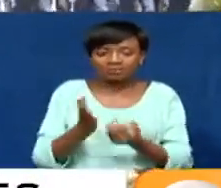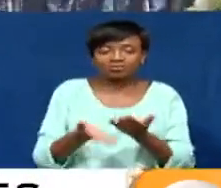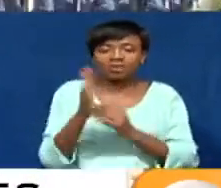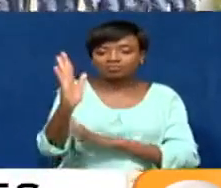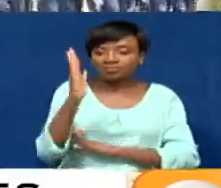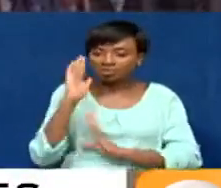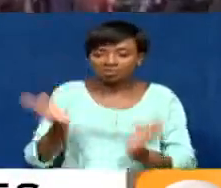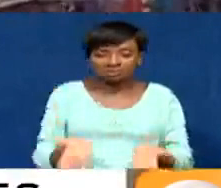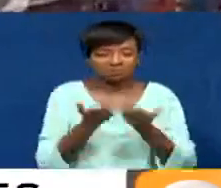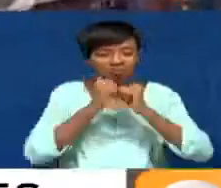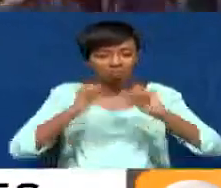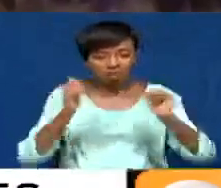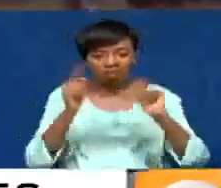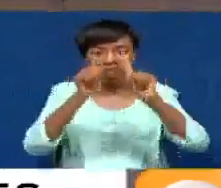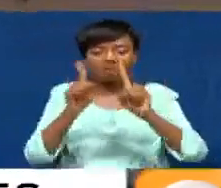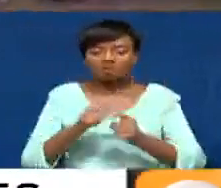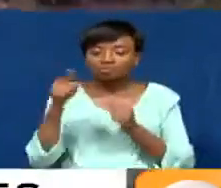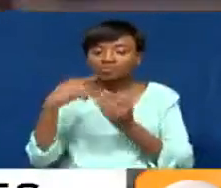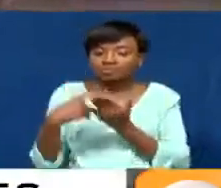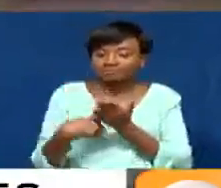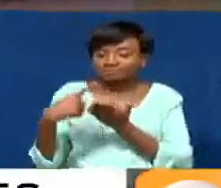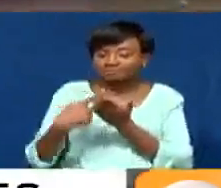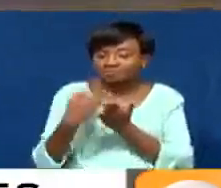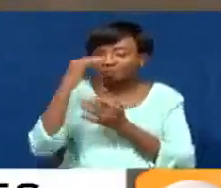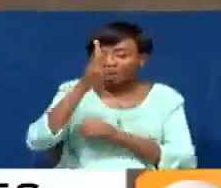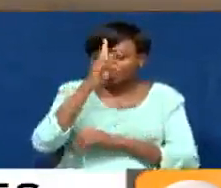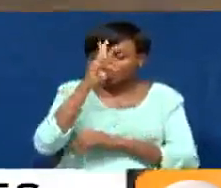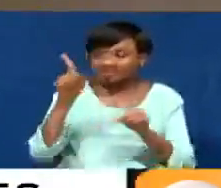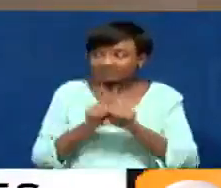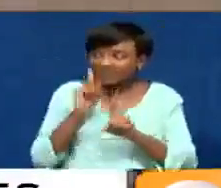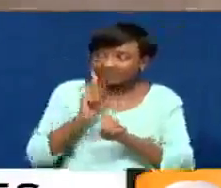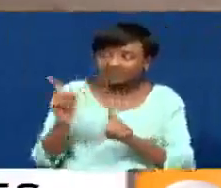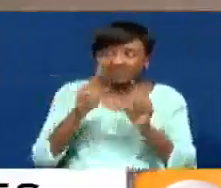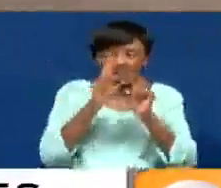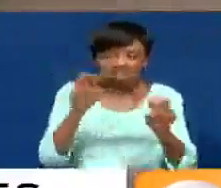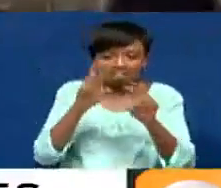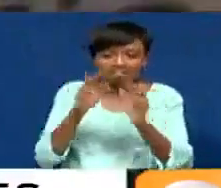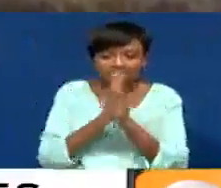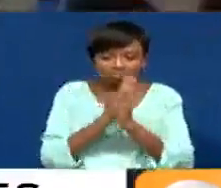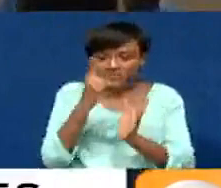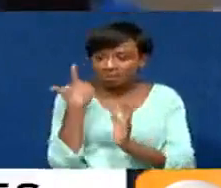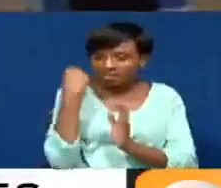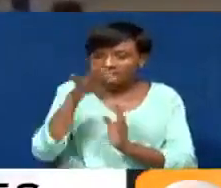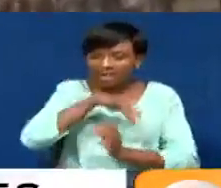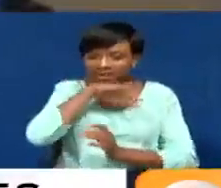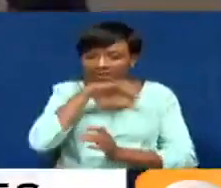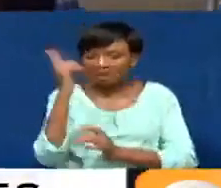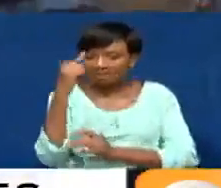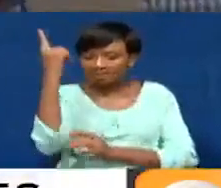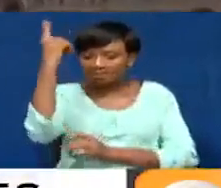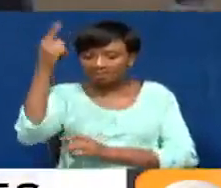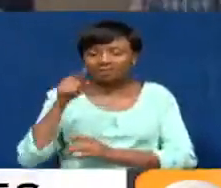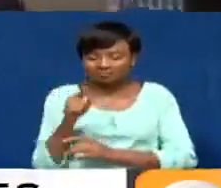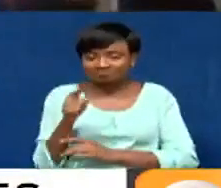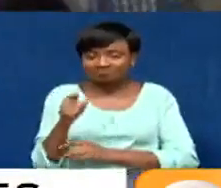security during the polls. The deliberations come as police intensify investigations into the stoning of Raila Odinga's chopper